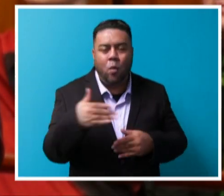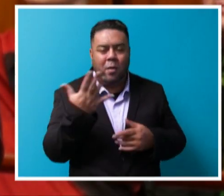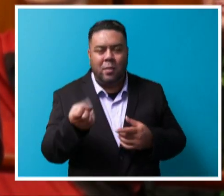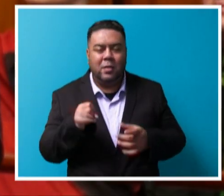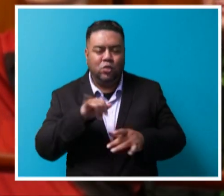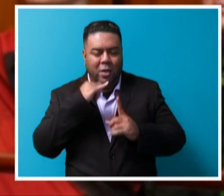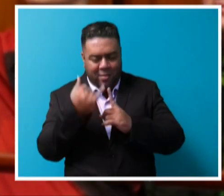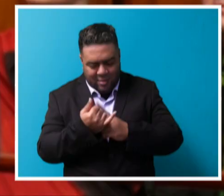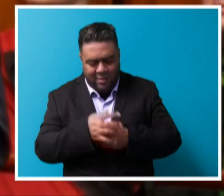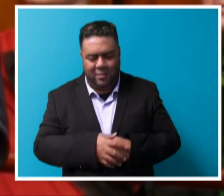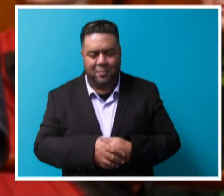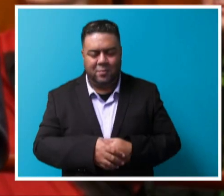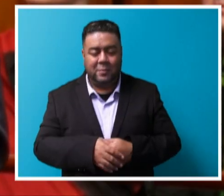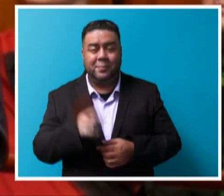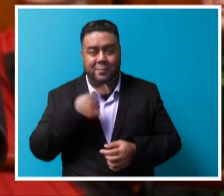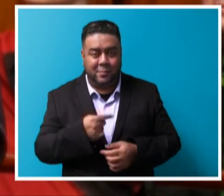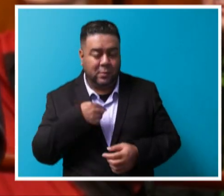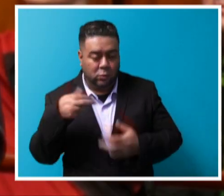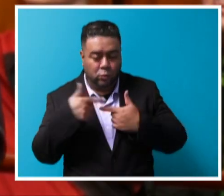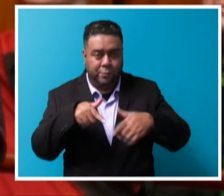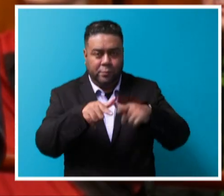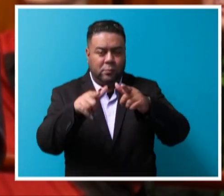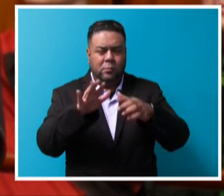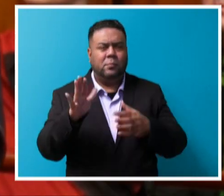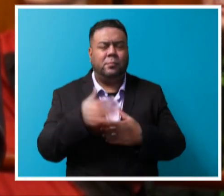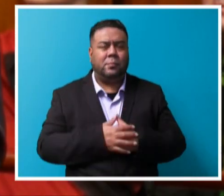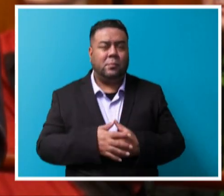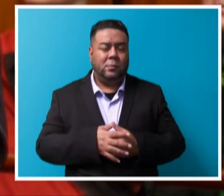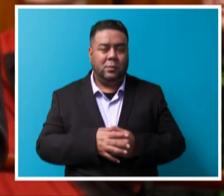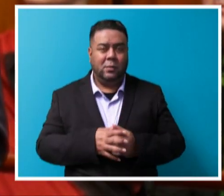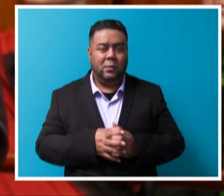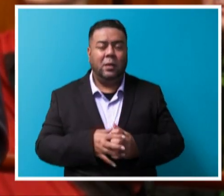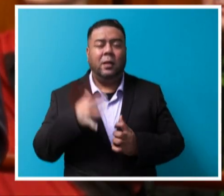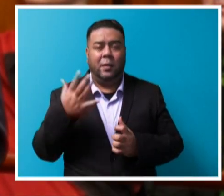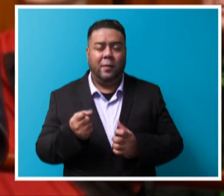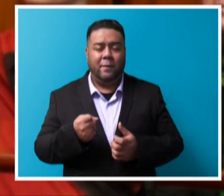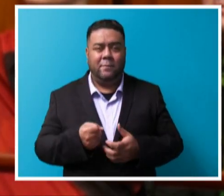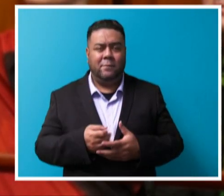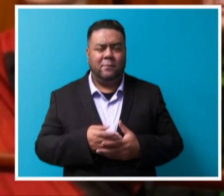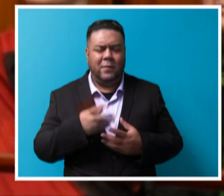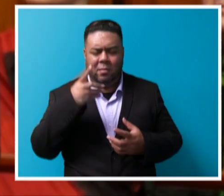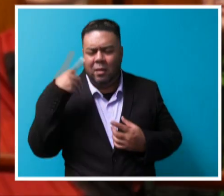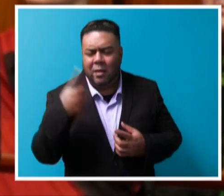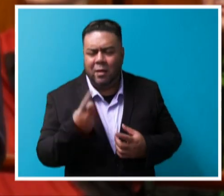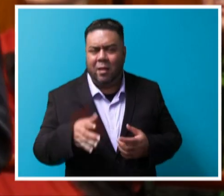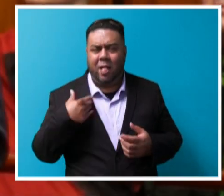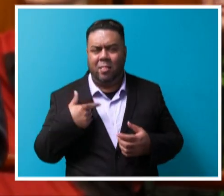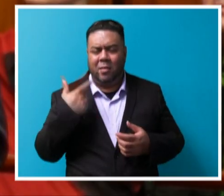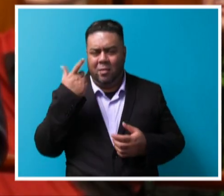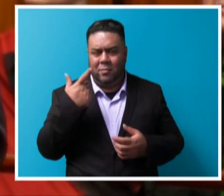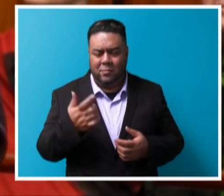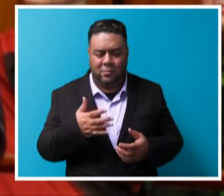society. As I traveled throughout Fiji, I witnessed dedicated healthcare workers serving with